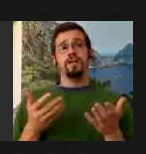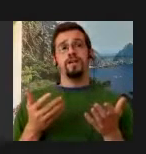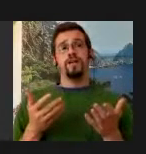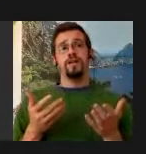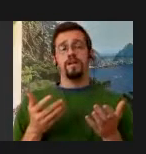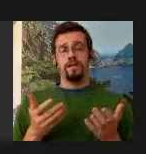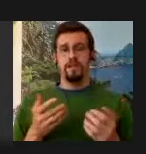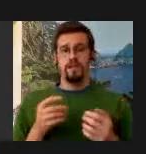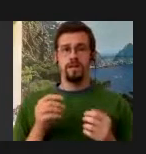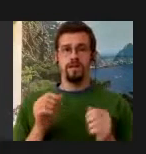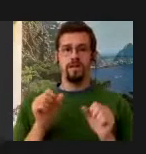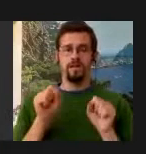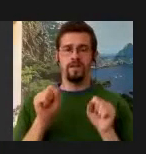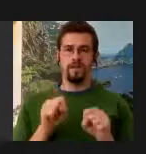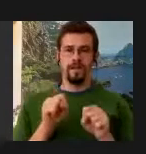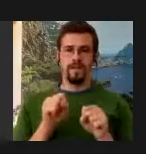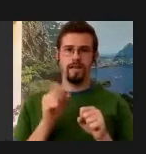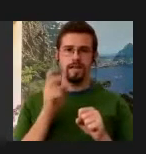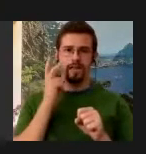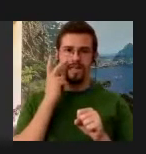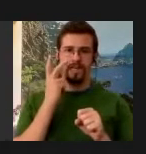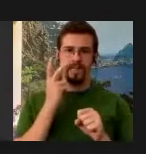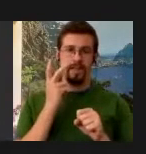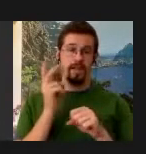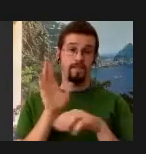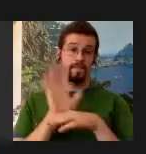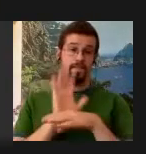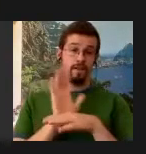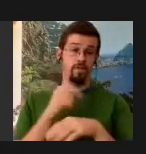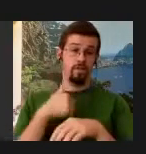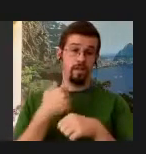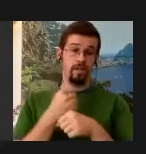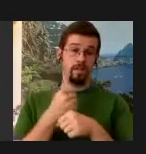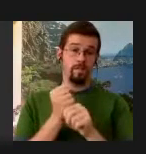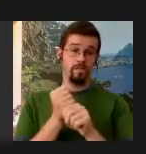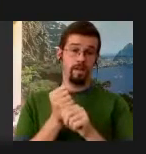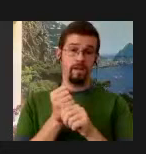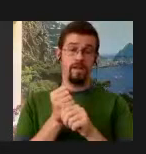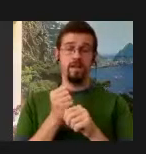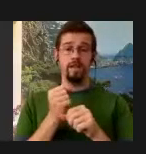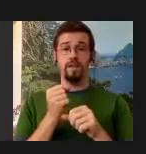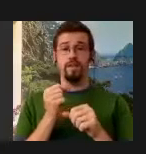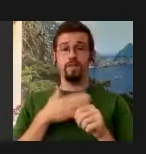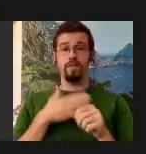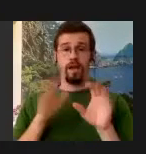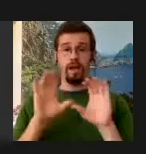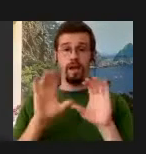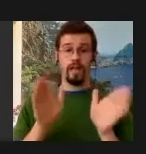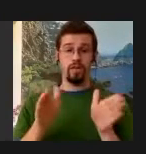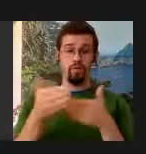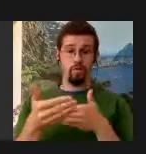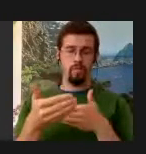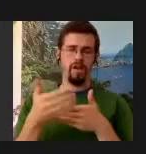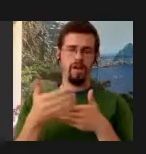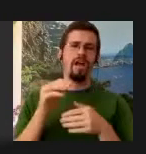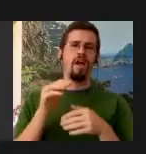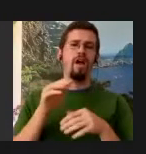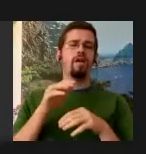you can find this video which I made in classroom in our classroom on internet, so